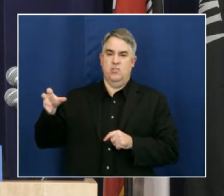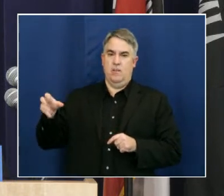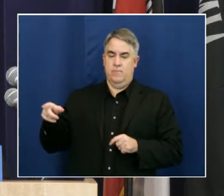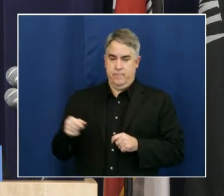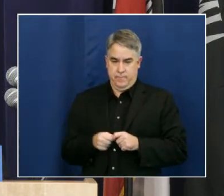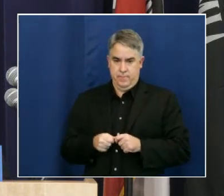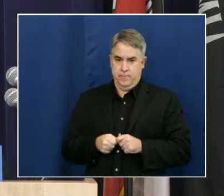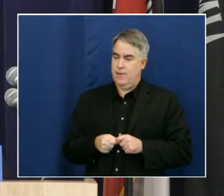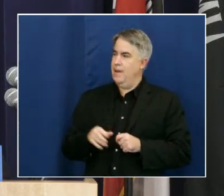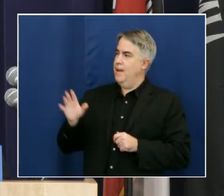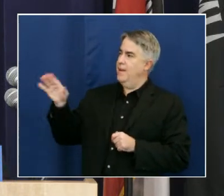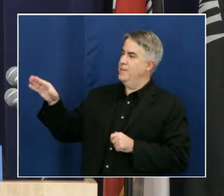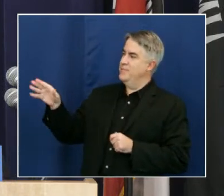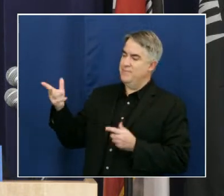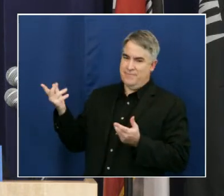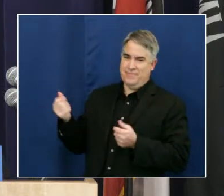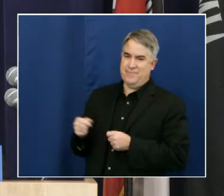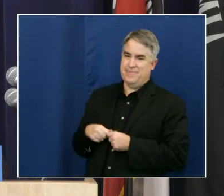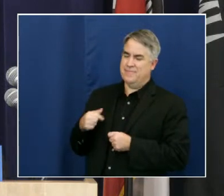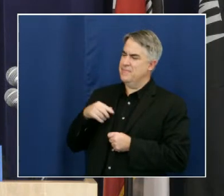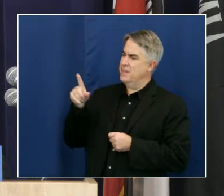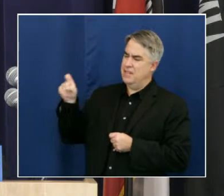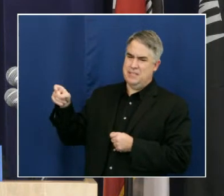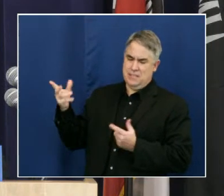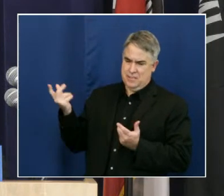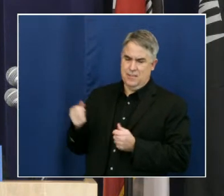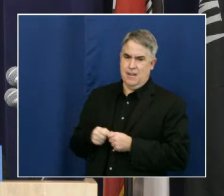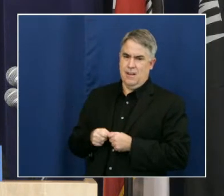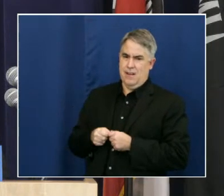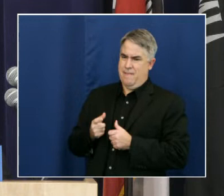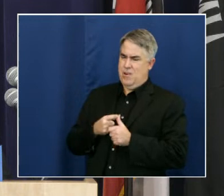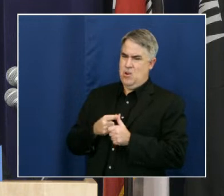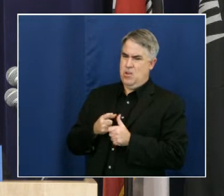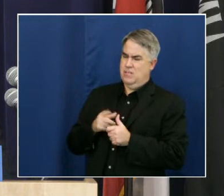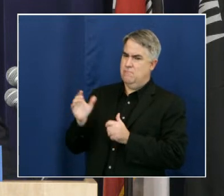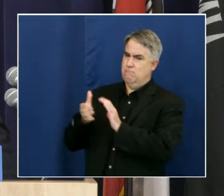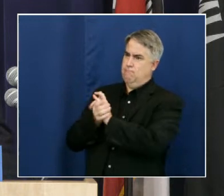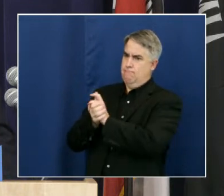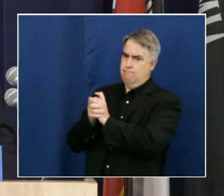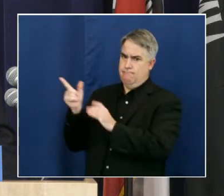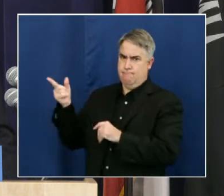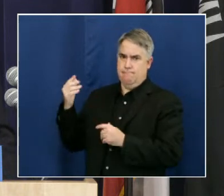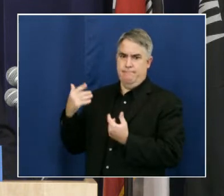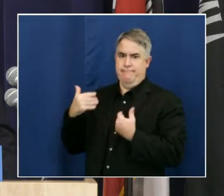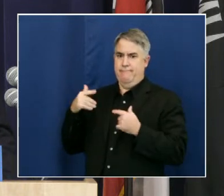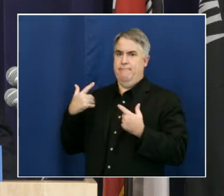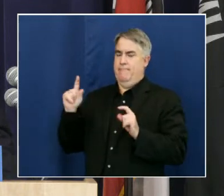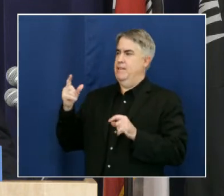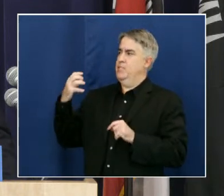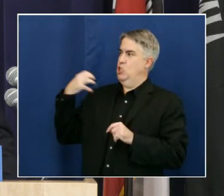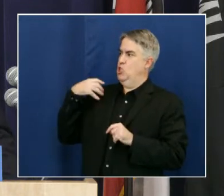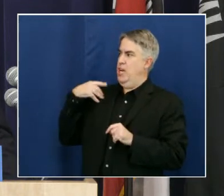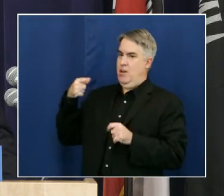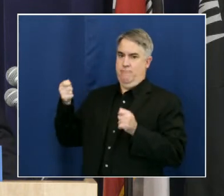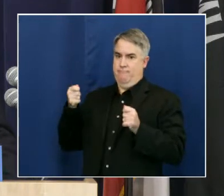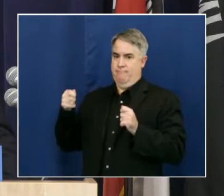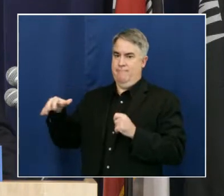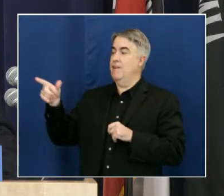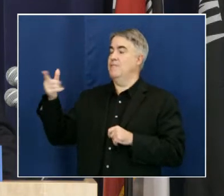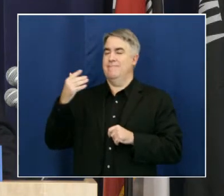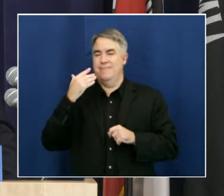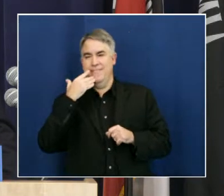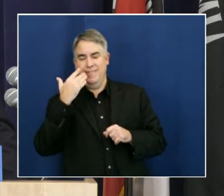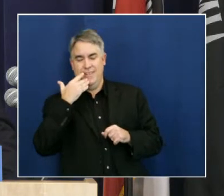This is for you, Supervisor Fletcher. First off, congrats to you on becoming chair. Haven't had a chance to say that to you. Thank you.